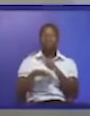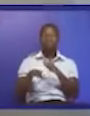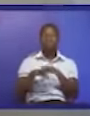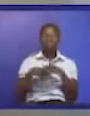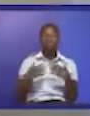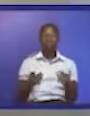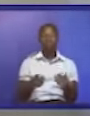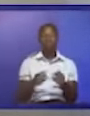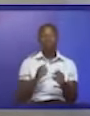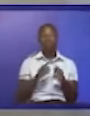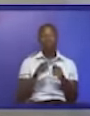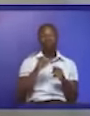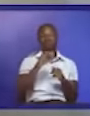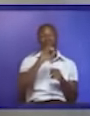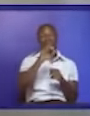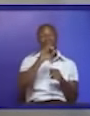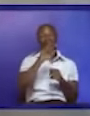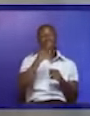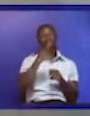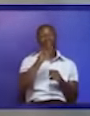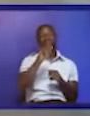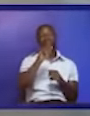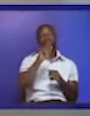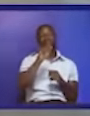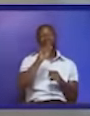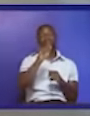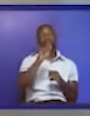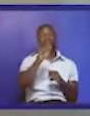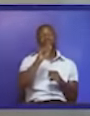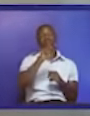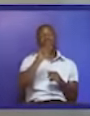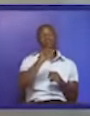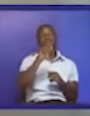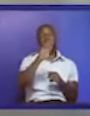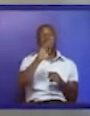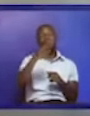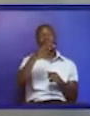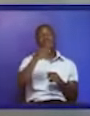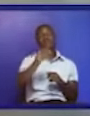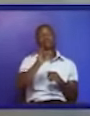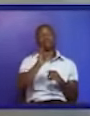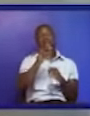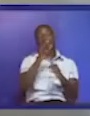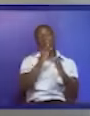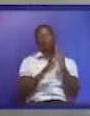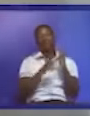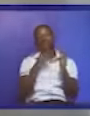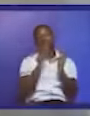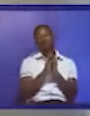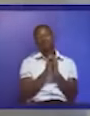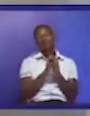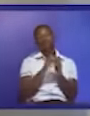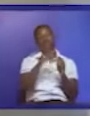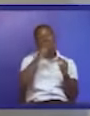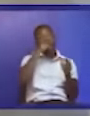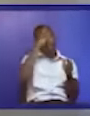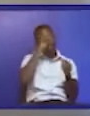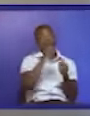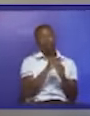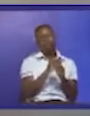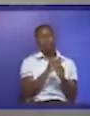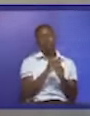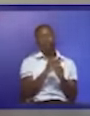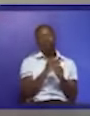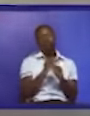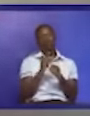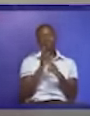According to Zechariah chapter 1, when you begin to read from verse 18 and 19, it says, son of man, what seest thou? And he